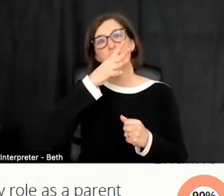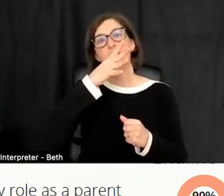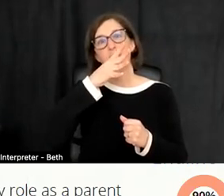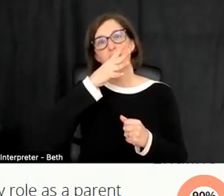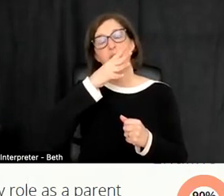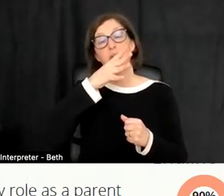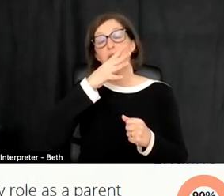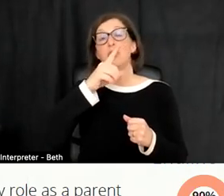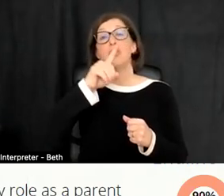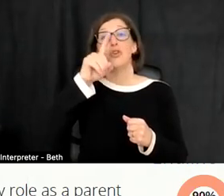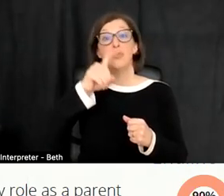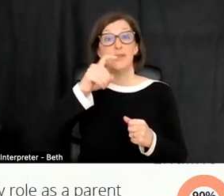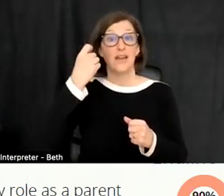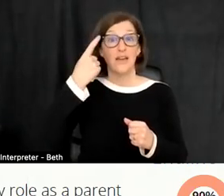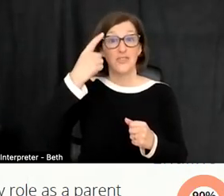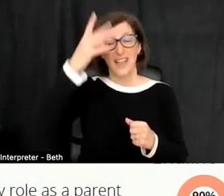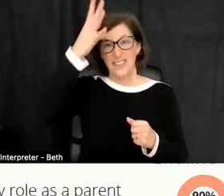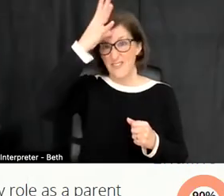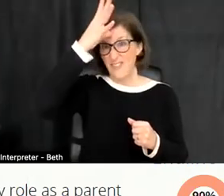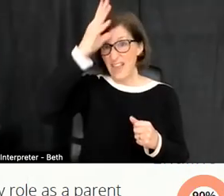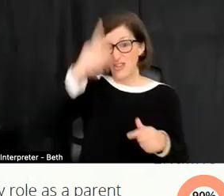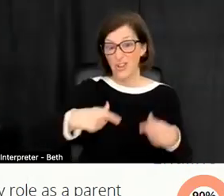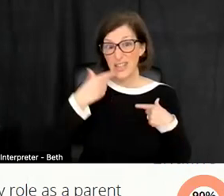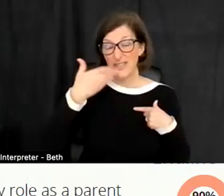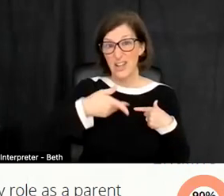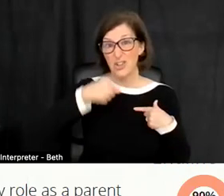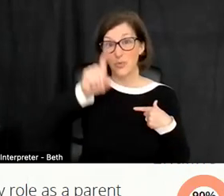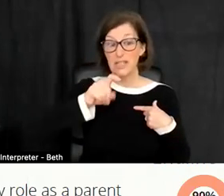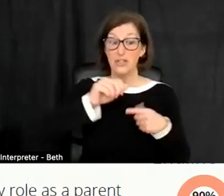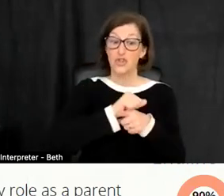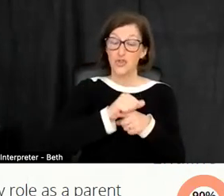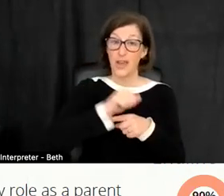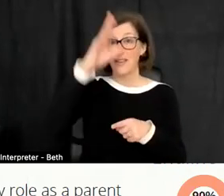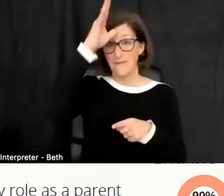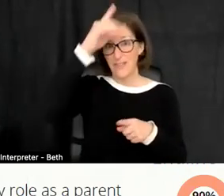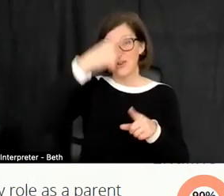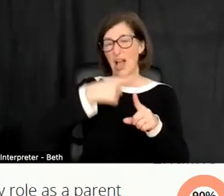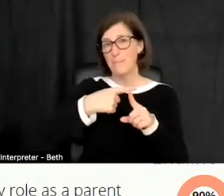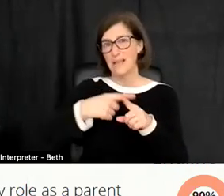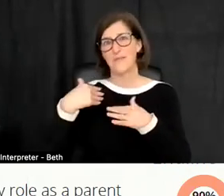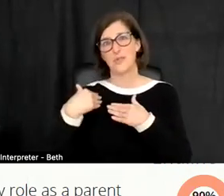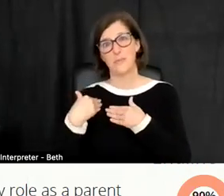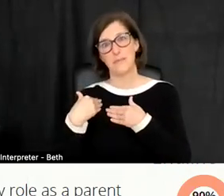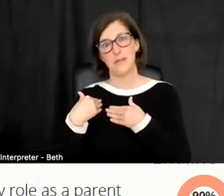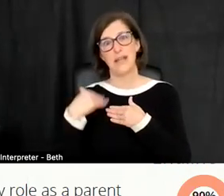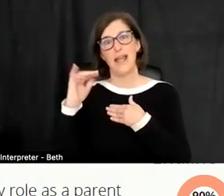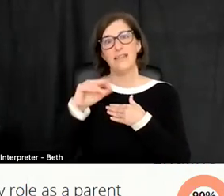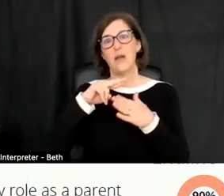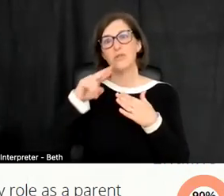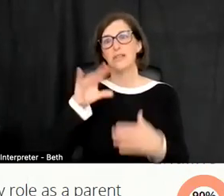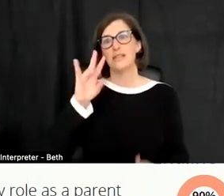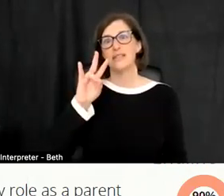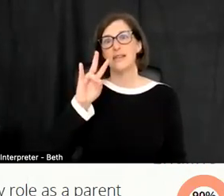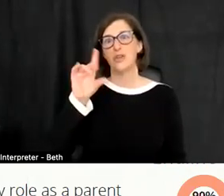is the one who lives with the adolescent mother. So there was need to train him on positive masculinity, resulting in the 71%